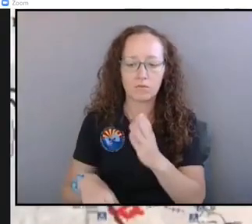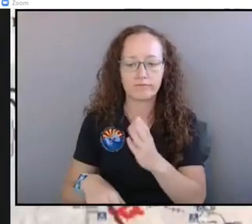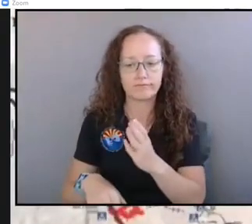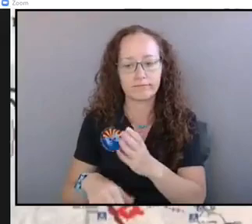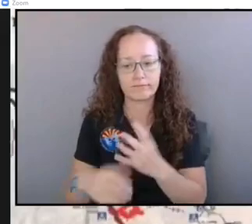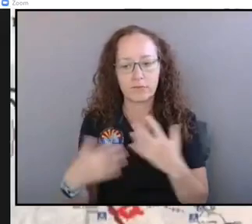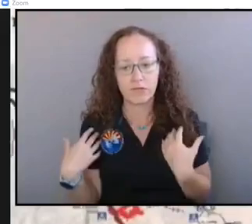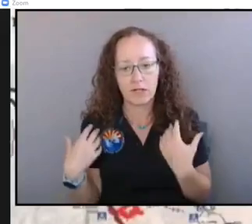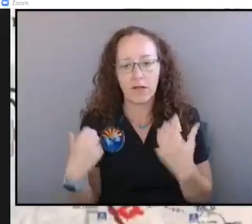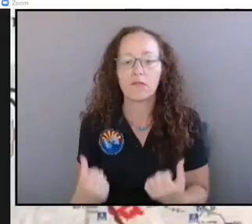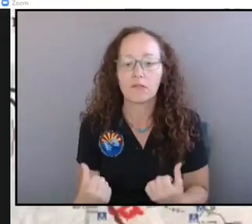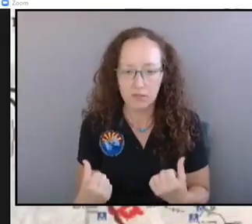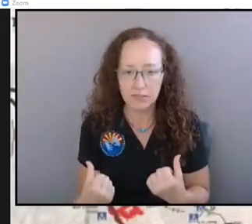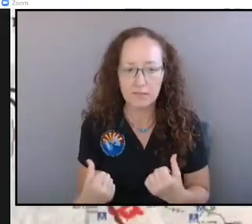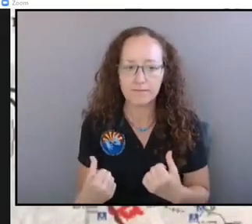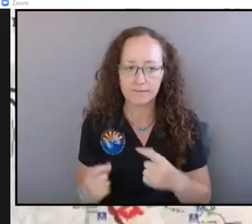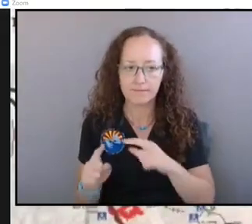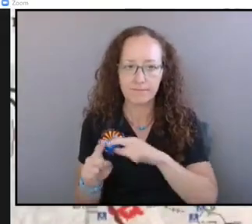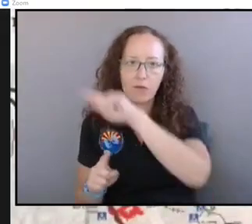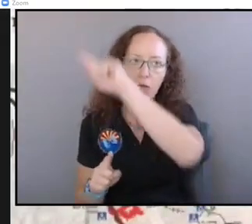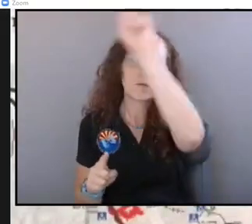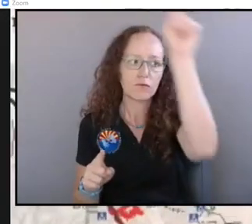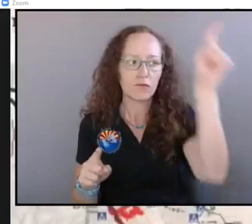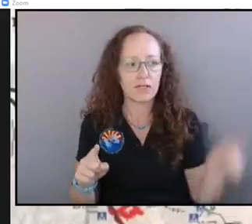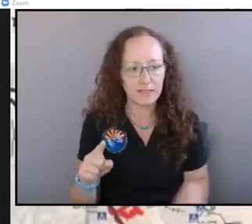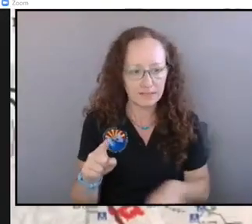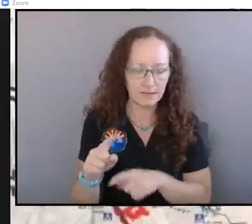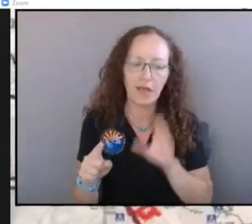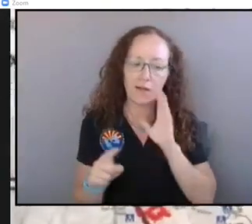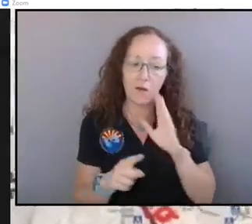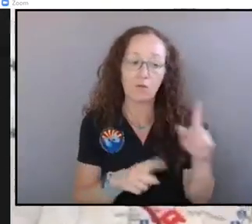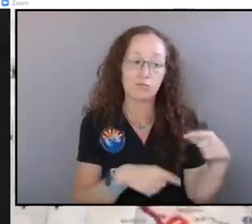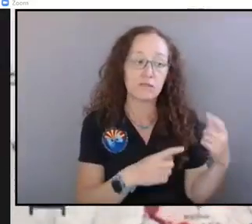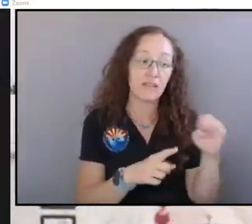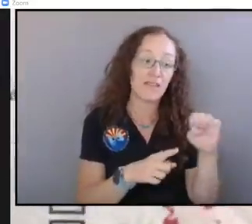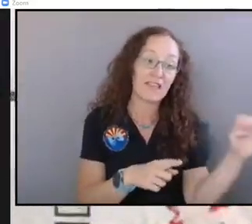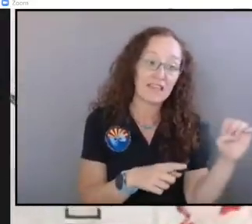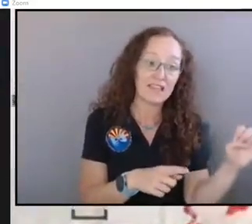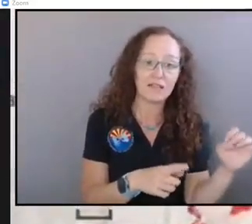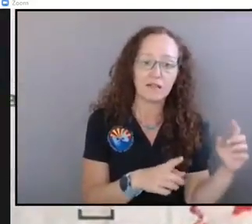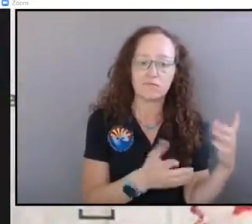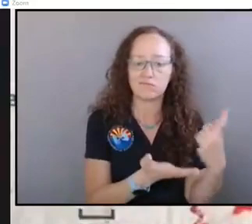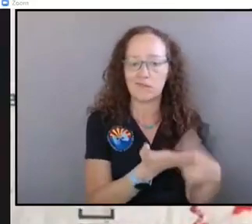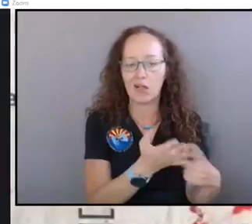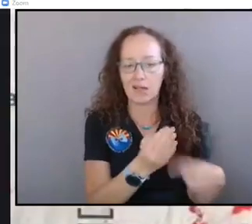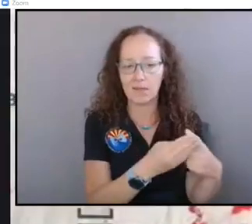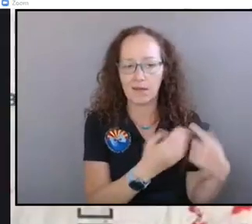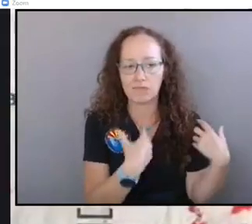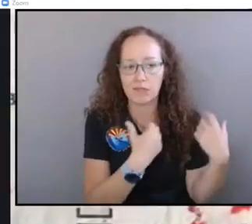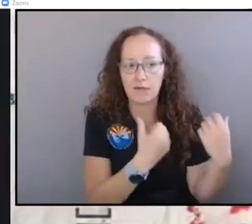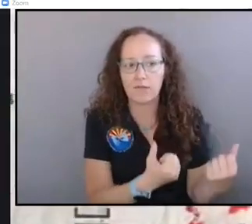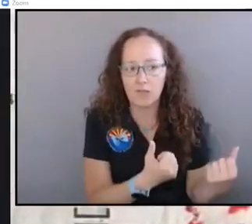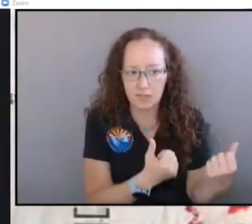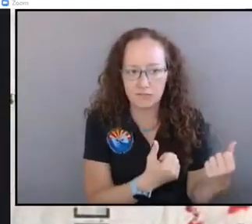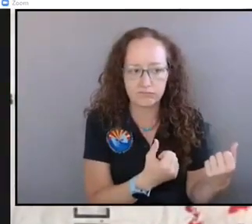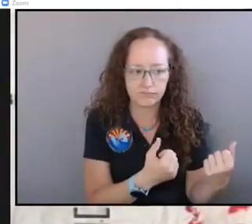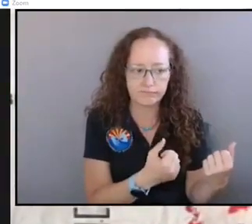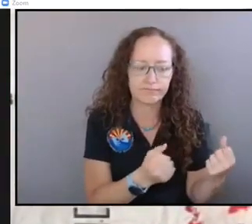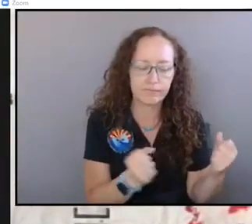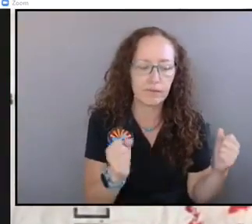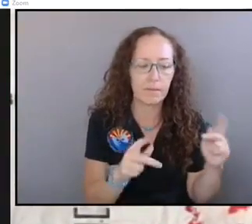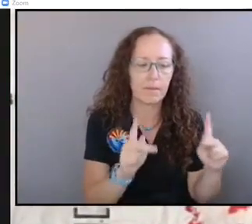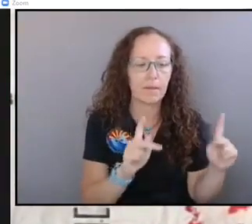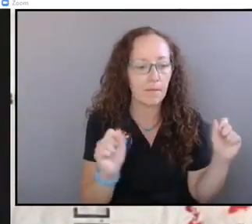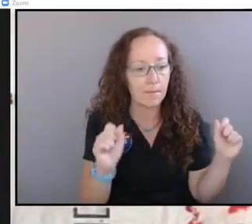I've been reporting about recovery efforts on the east side of the fire, as you see all this containment and people getting repopulated in